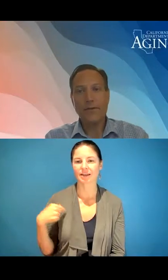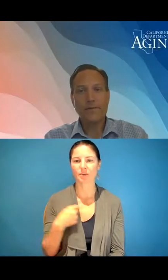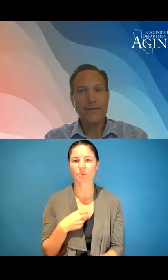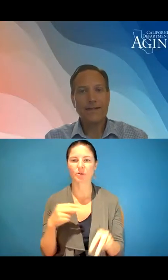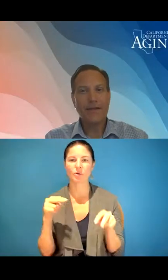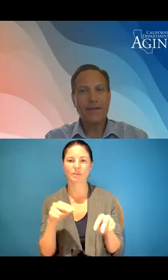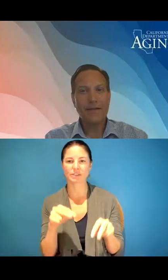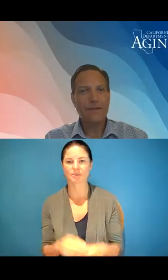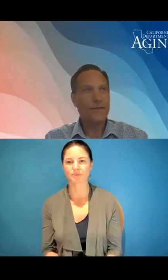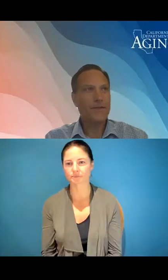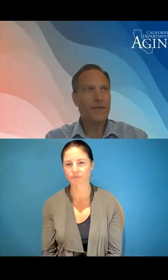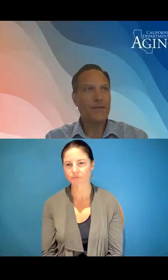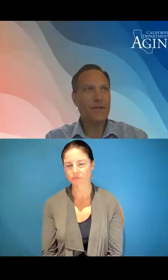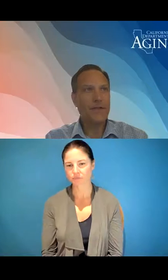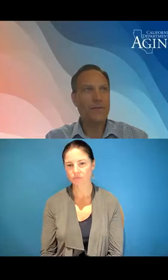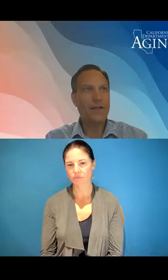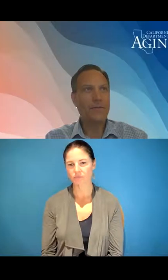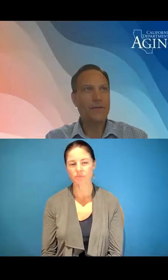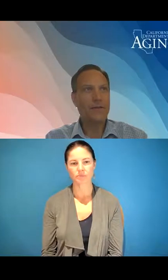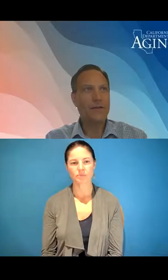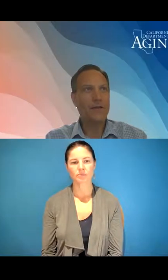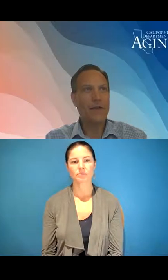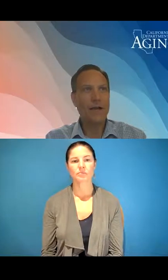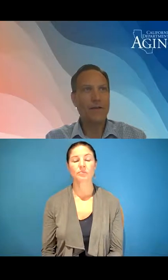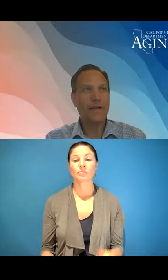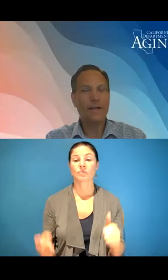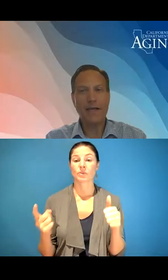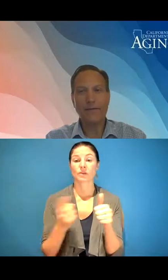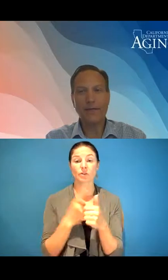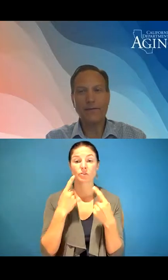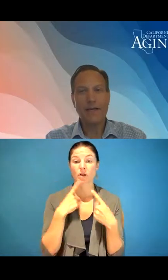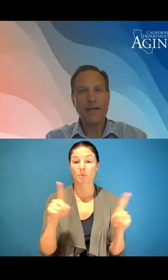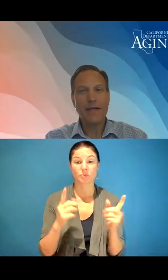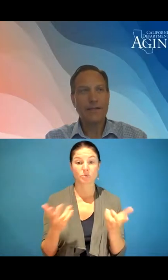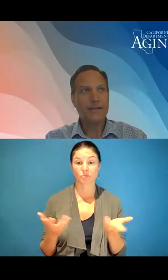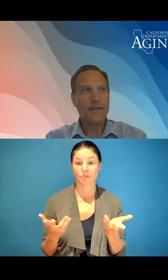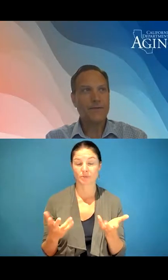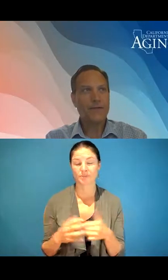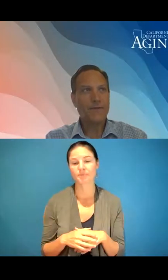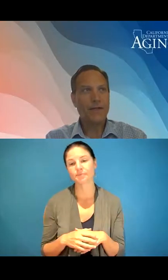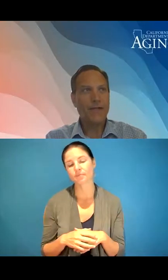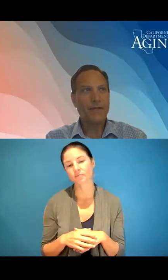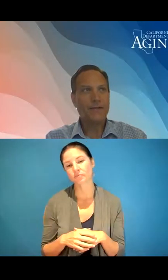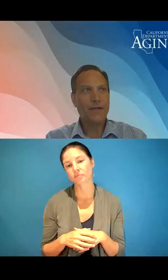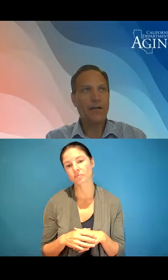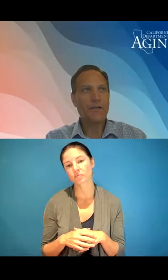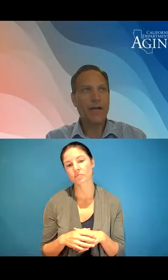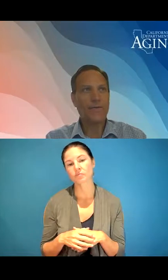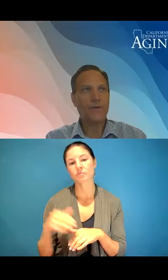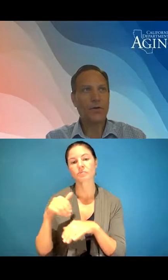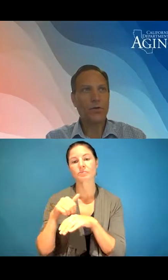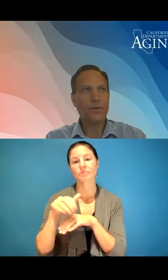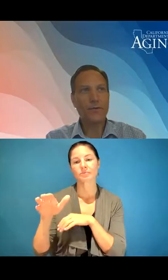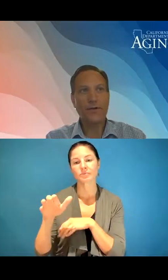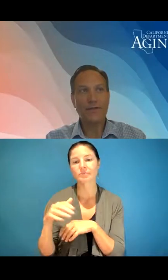So I'd say the first significant accomplishment that I will highlight is that we have successfully submitted to ACL a